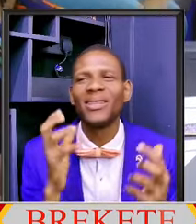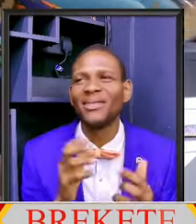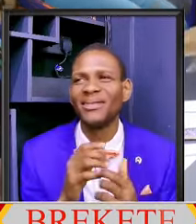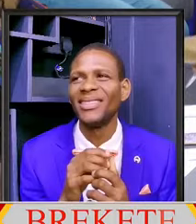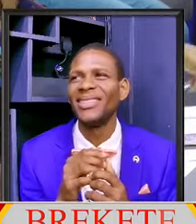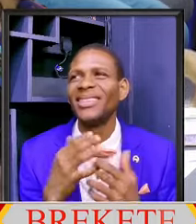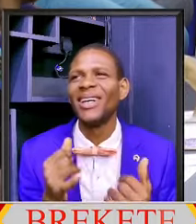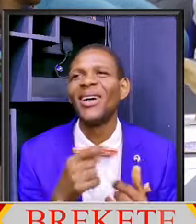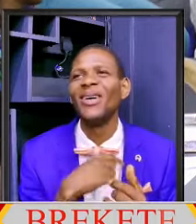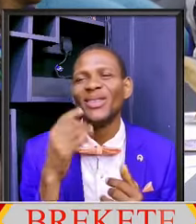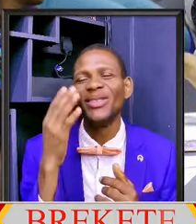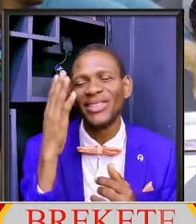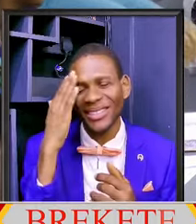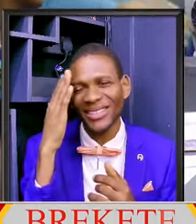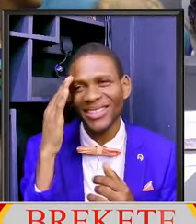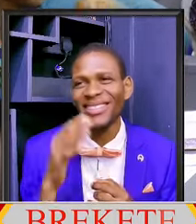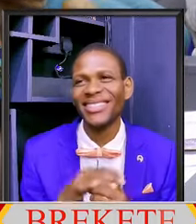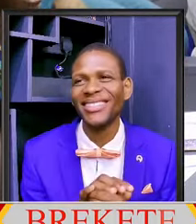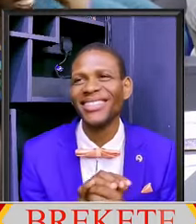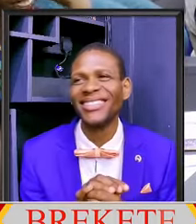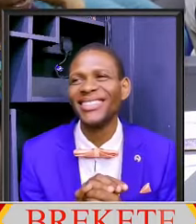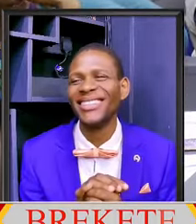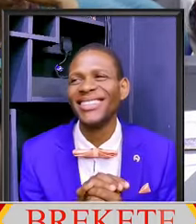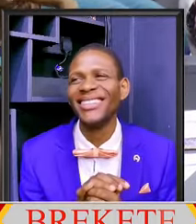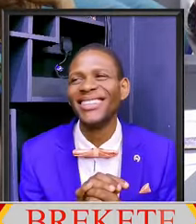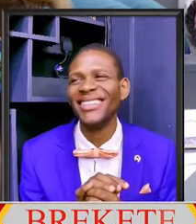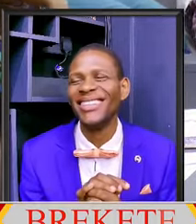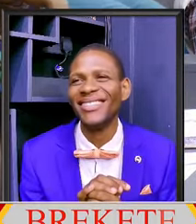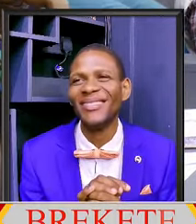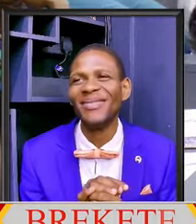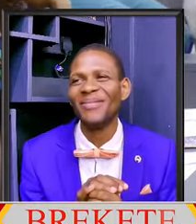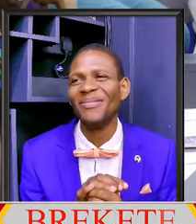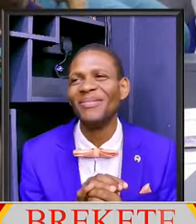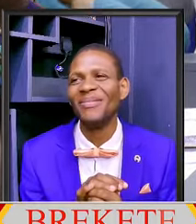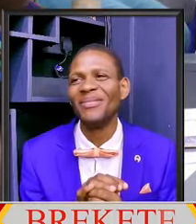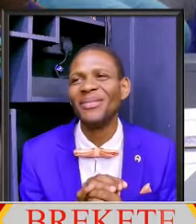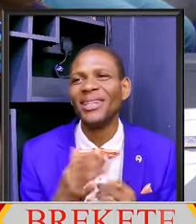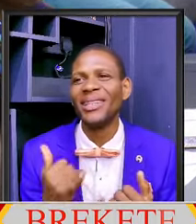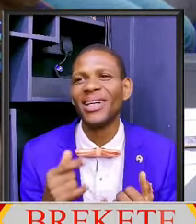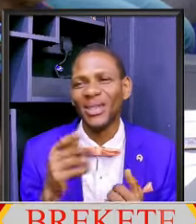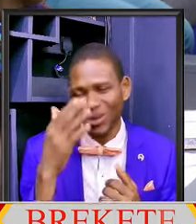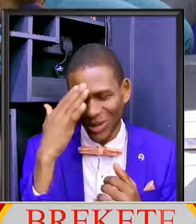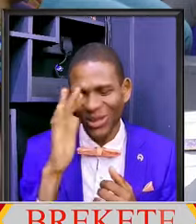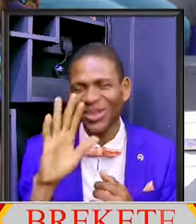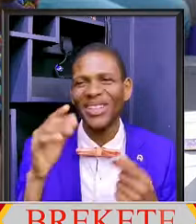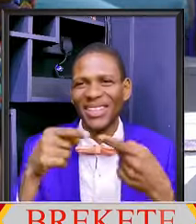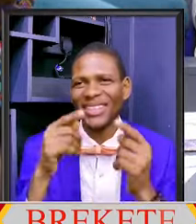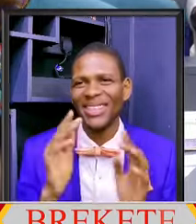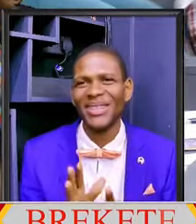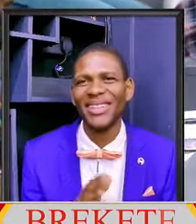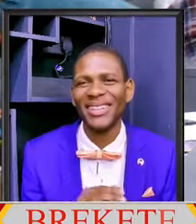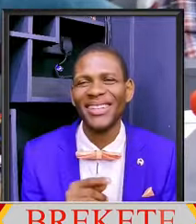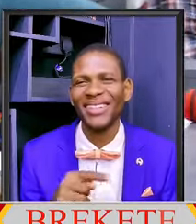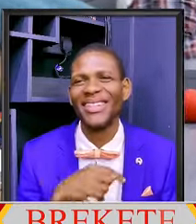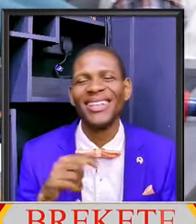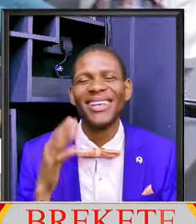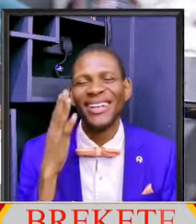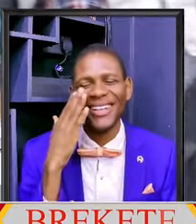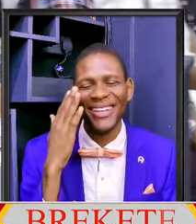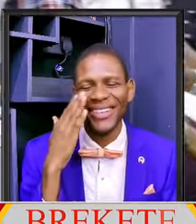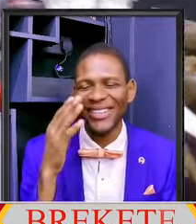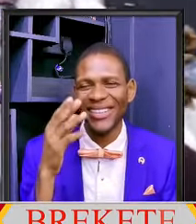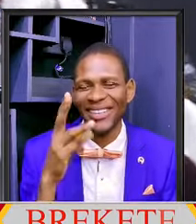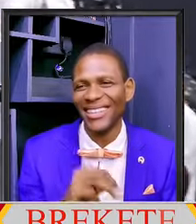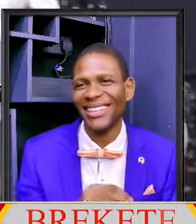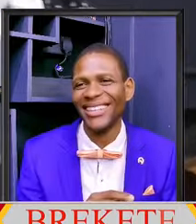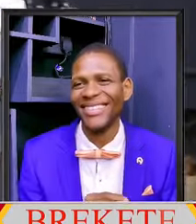Risky. Now we are aware. Yes. Now you know your enemies. No problem.